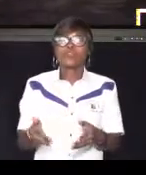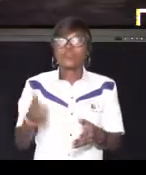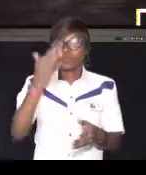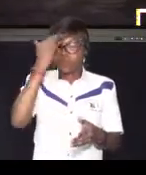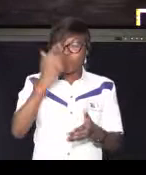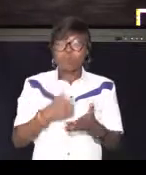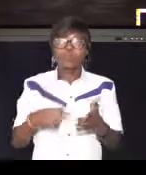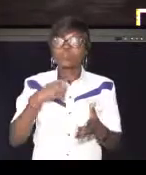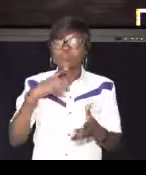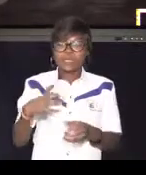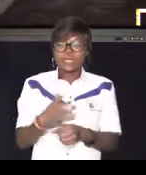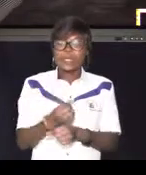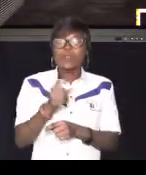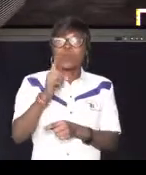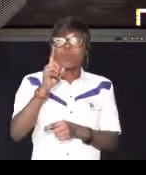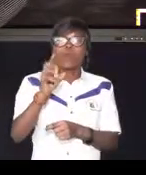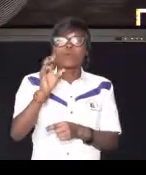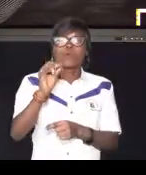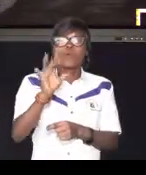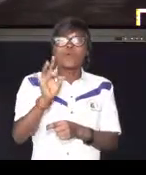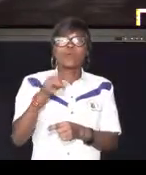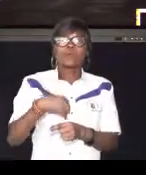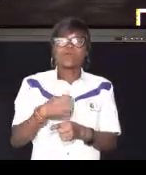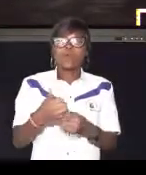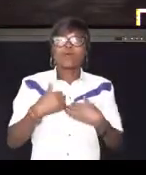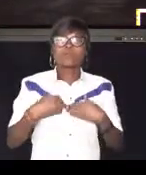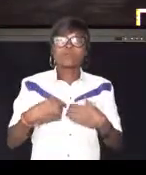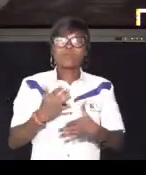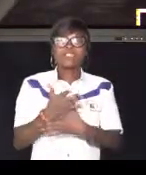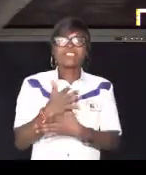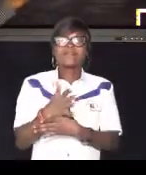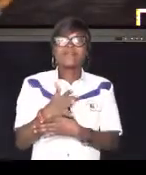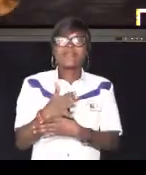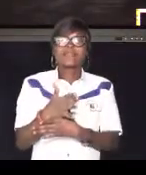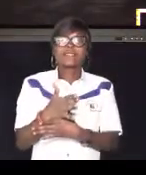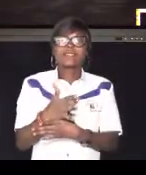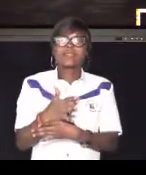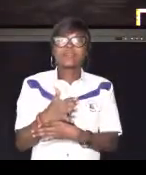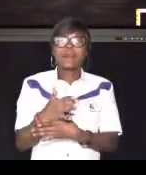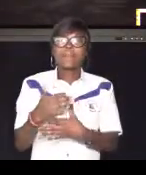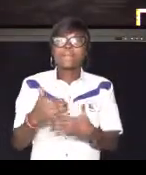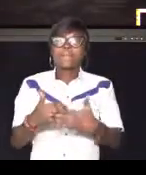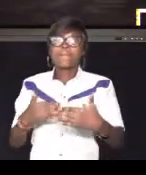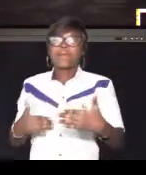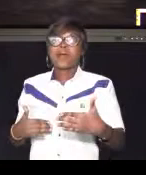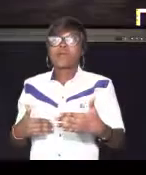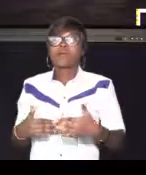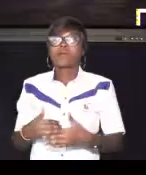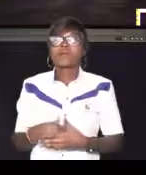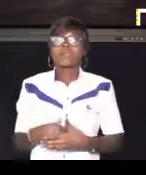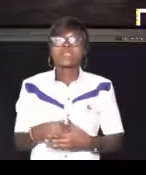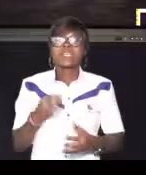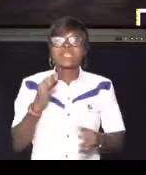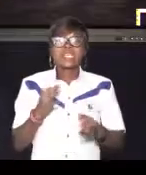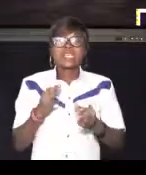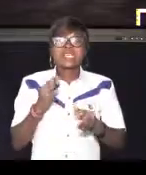B, then to get 108, then you have to divide backwards. So instead of multiplying, since